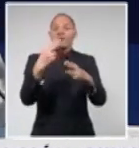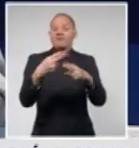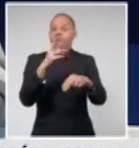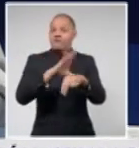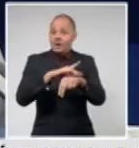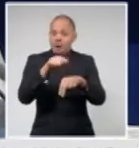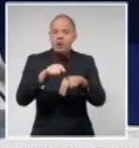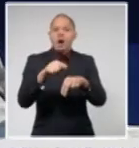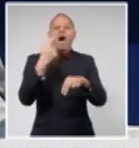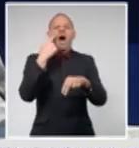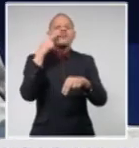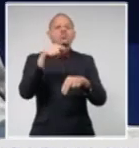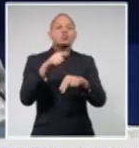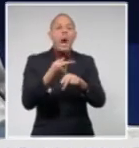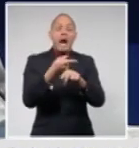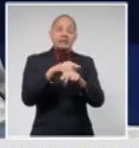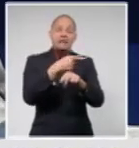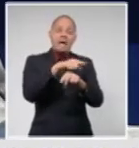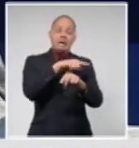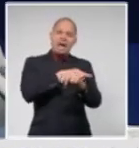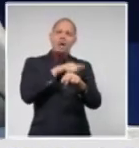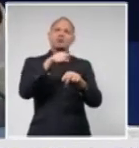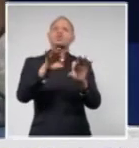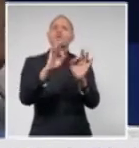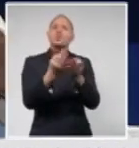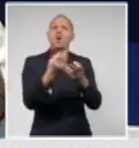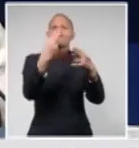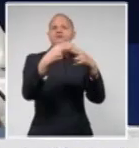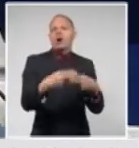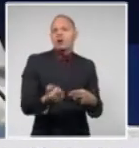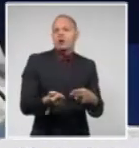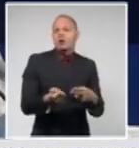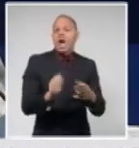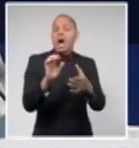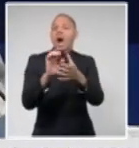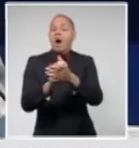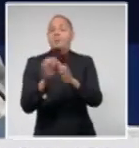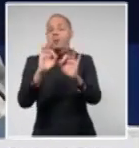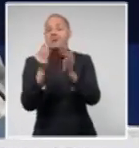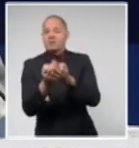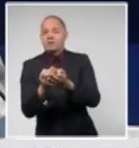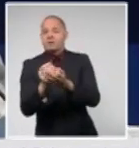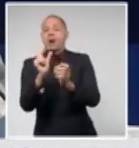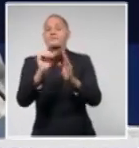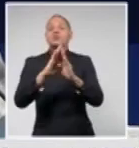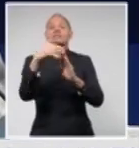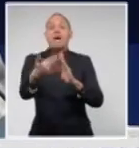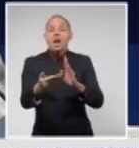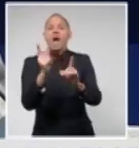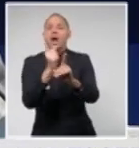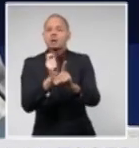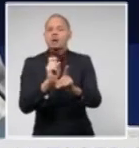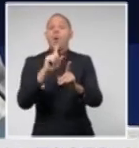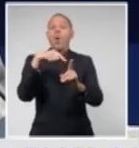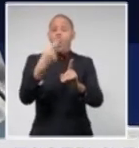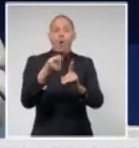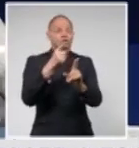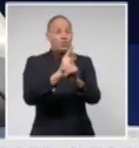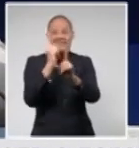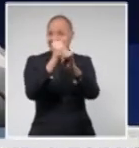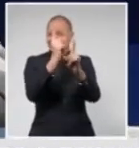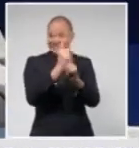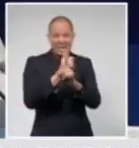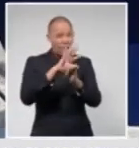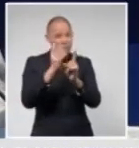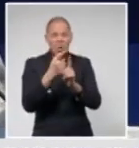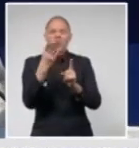the virus. Today, 6 patients continue to be in a critical state, 4 of whom are